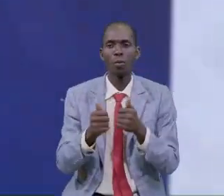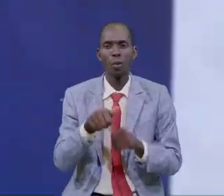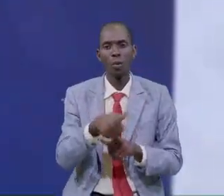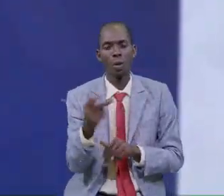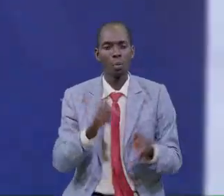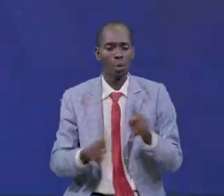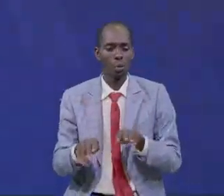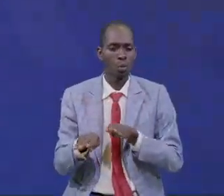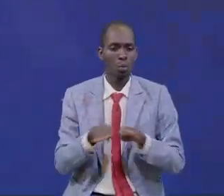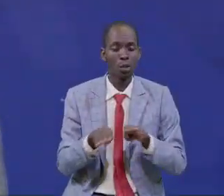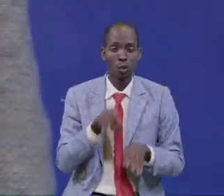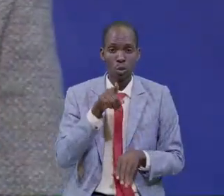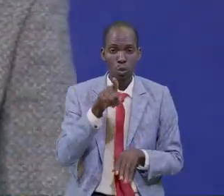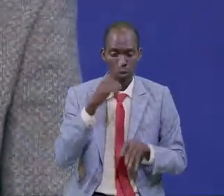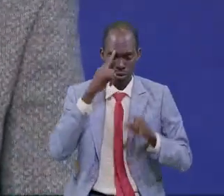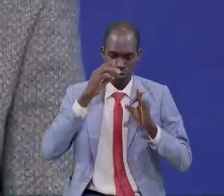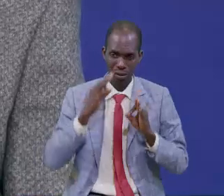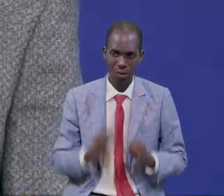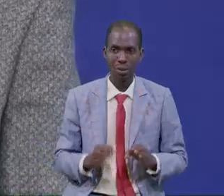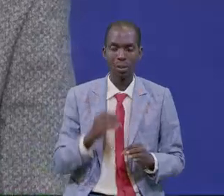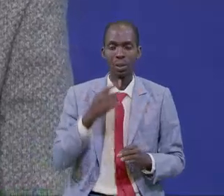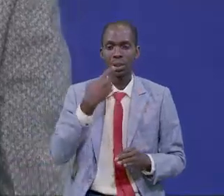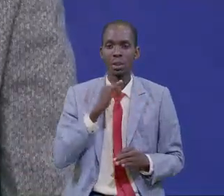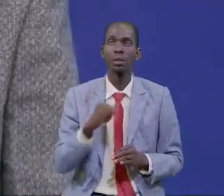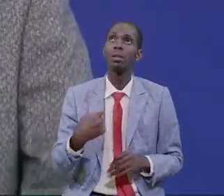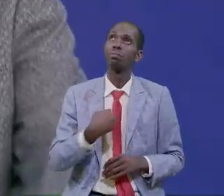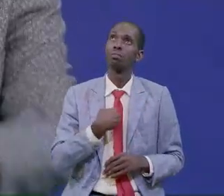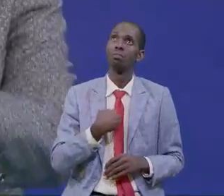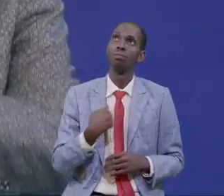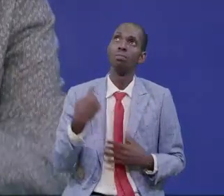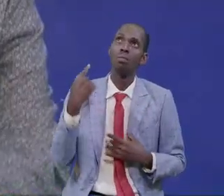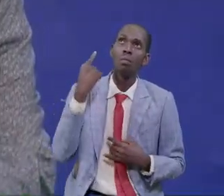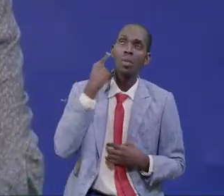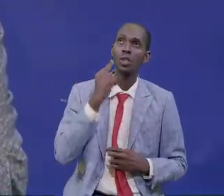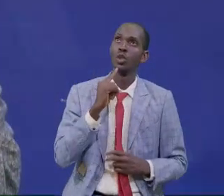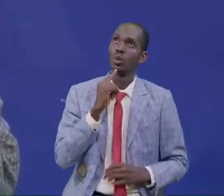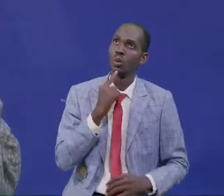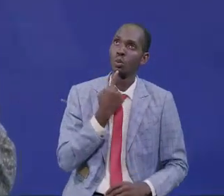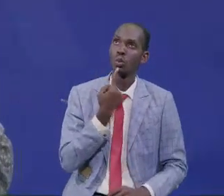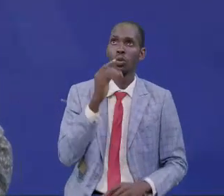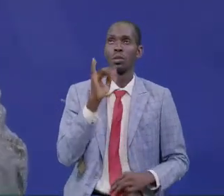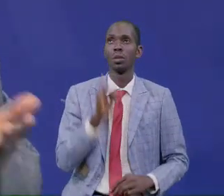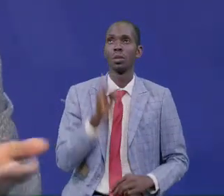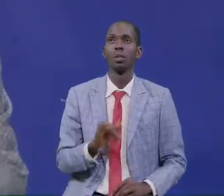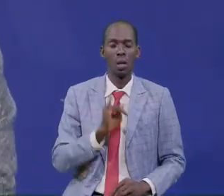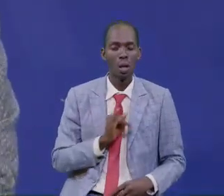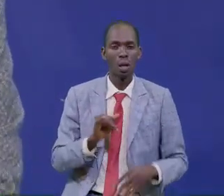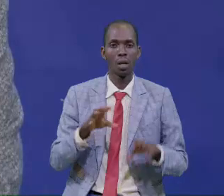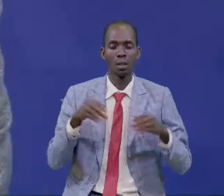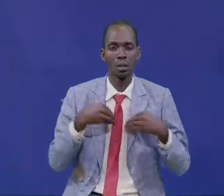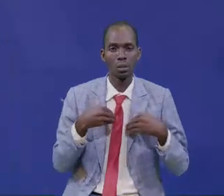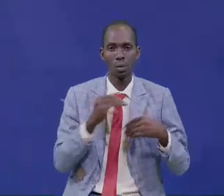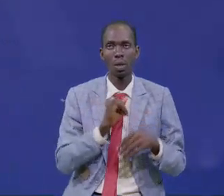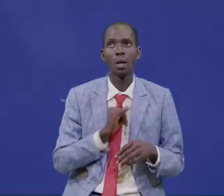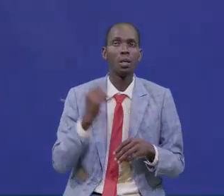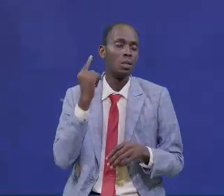your mind. I listen diligently. I hearken unto the word of the Lord